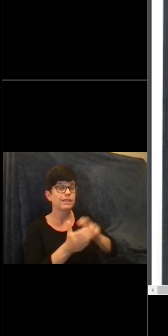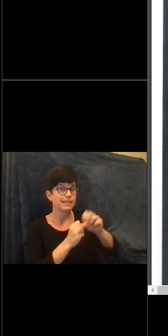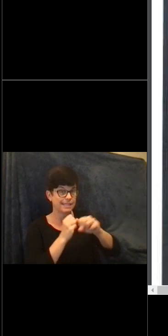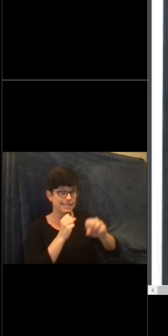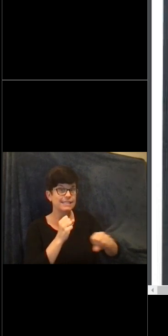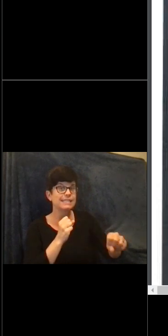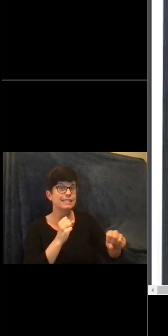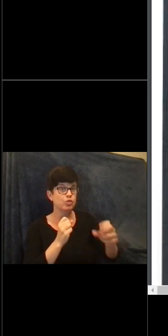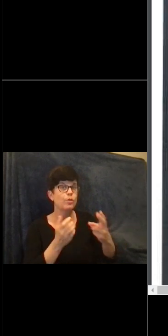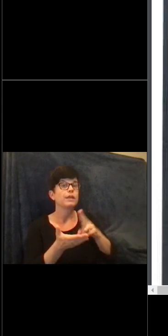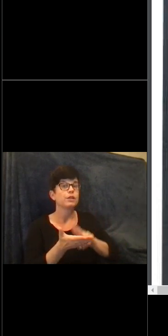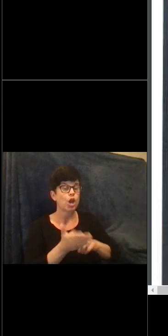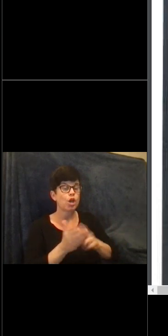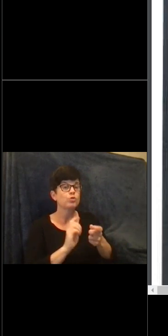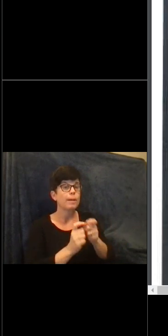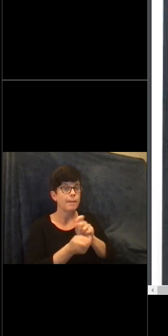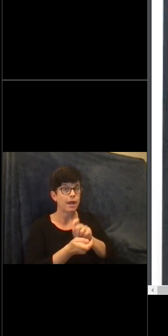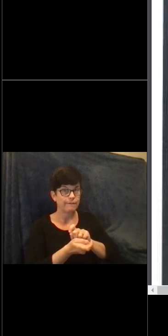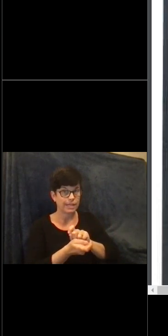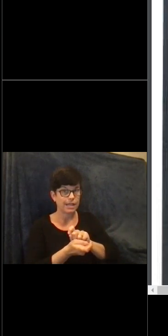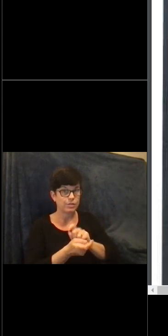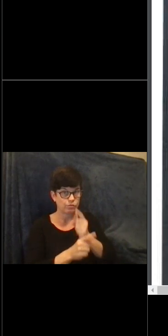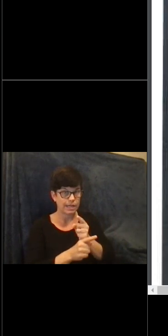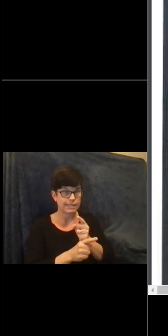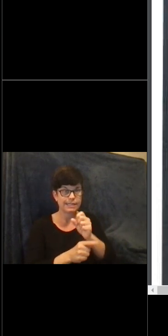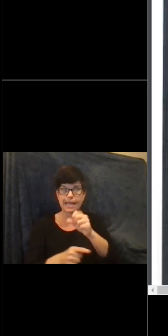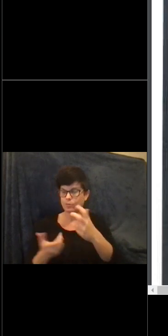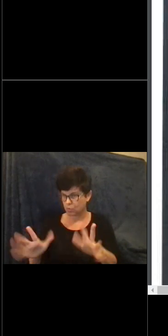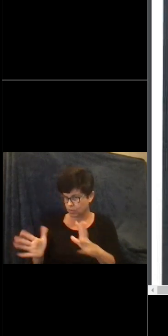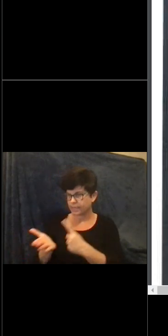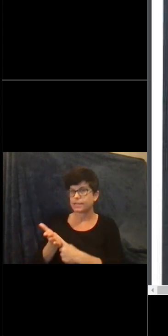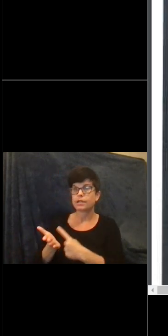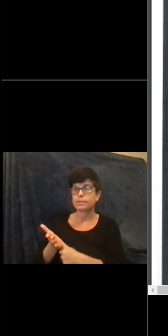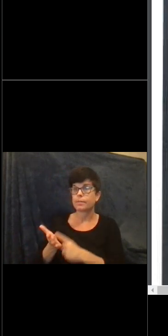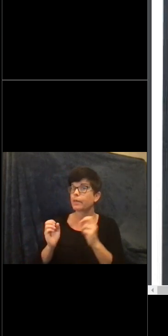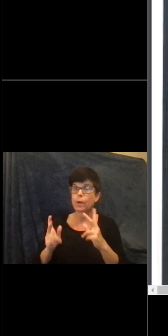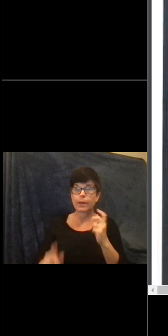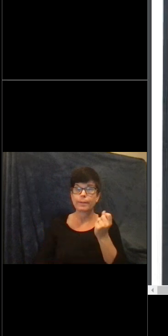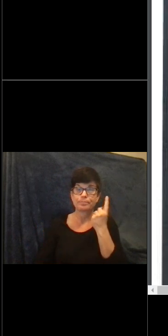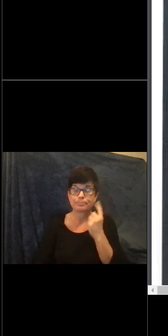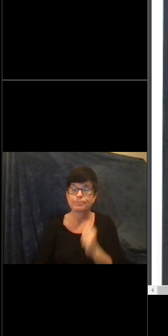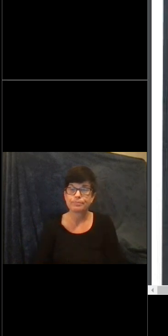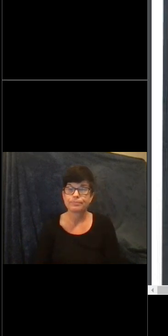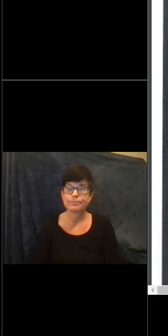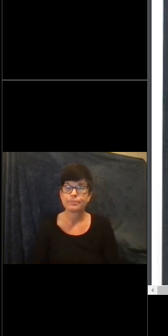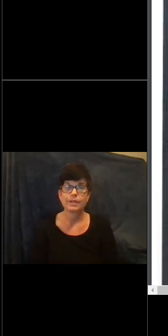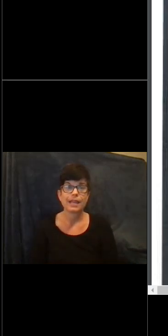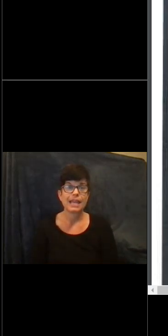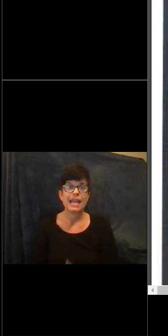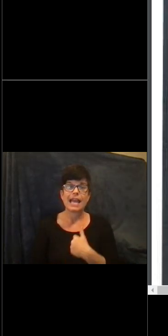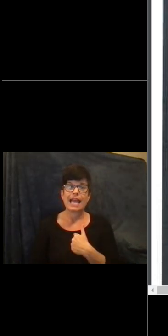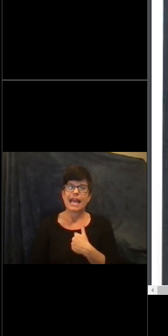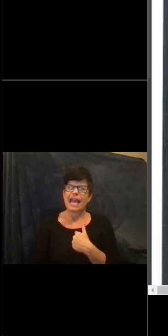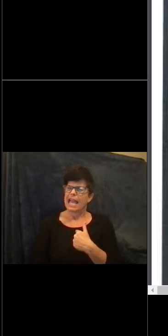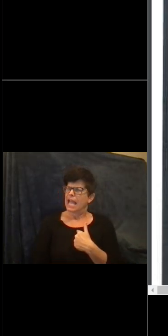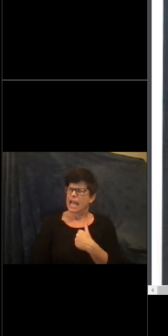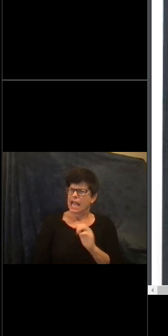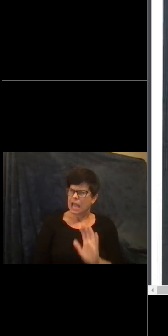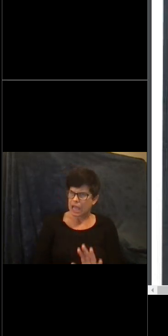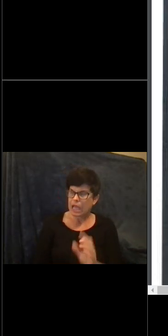Contract modification. Yep. So we already talked about that. I understand that point. I'm a little unclear because